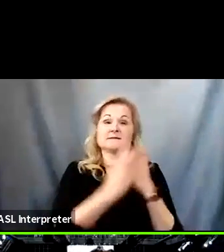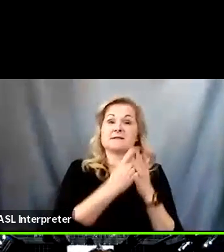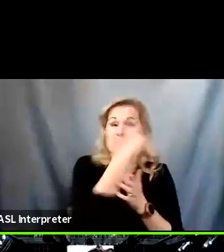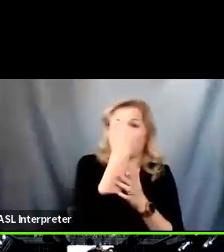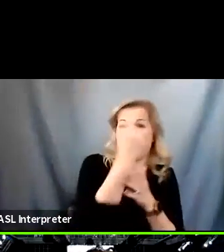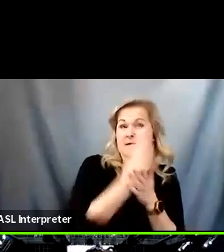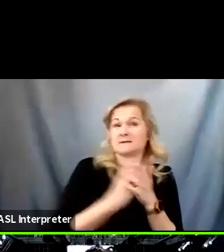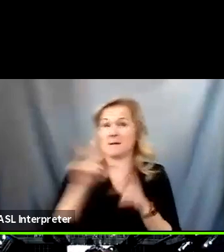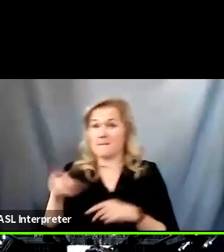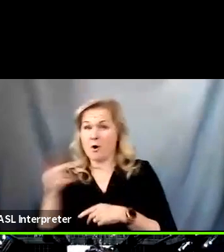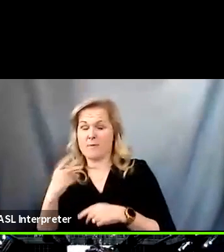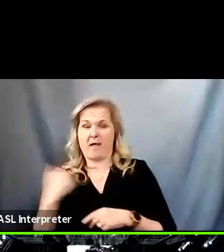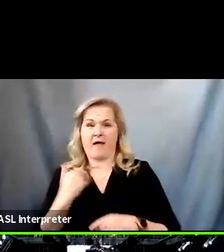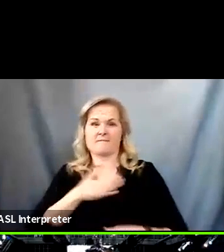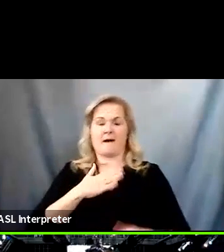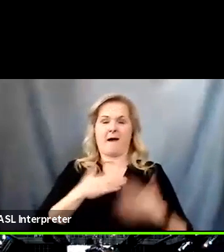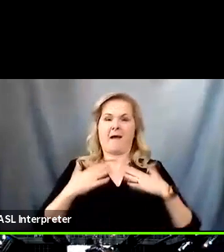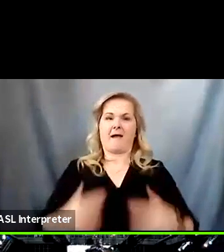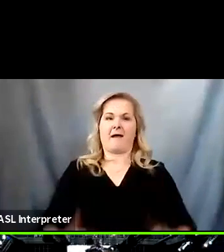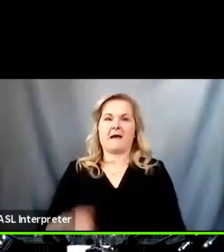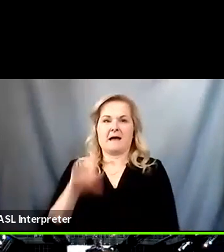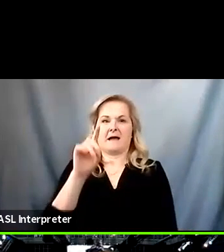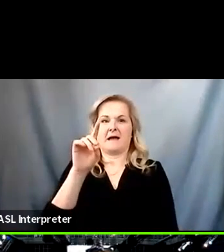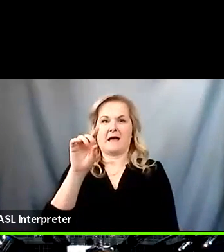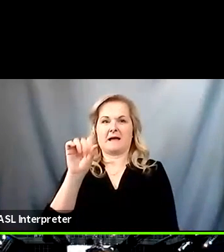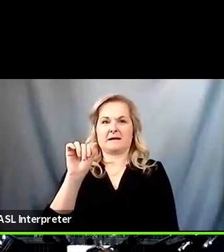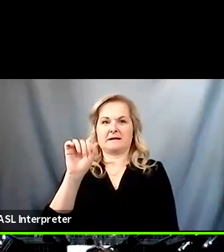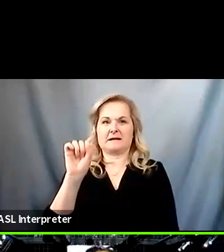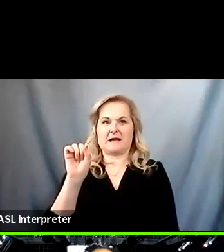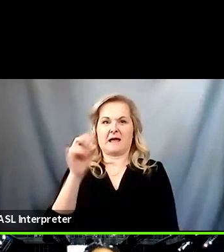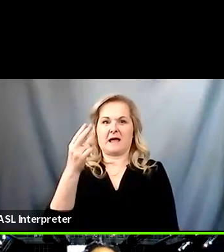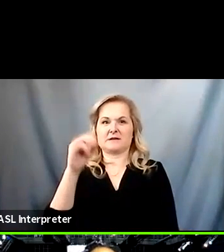most conservative dashiki today.